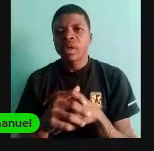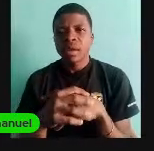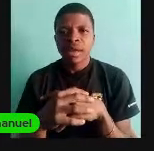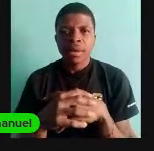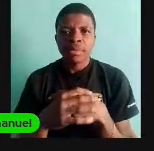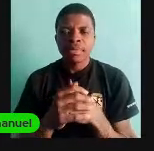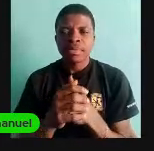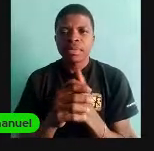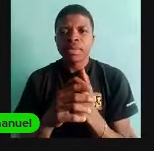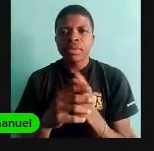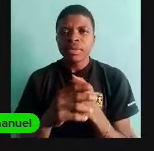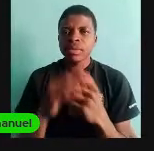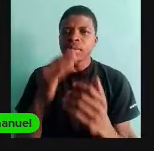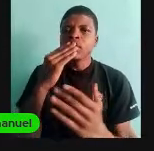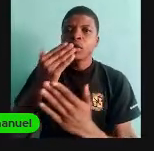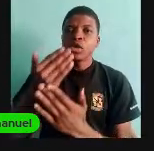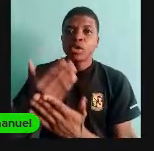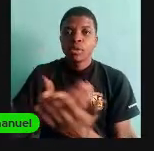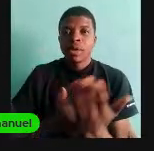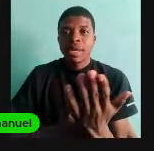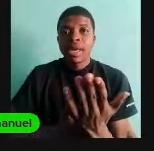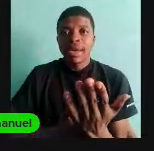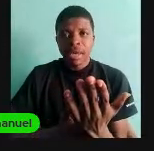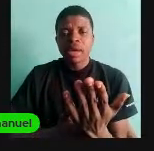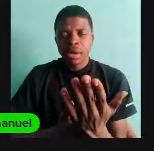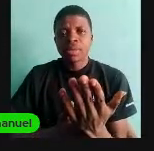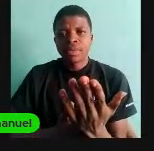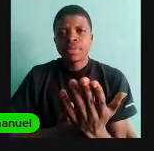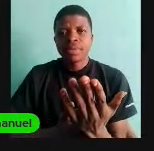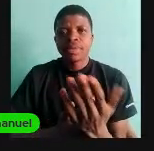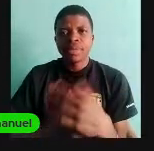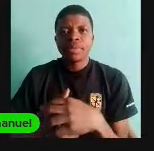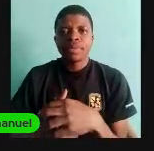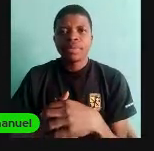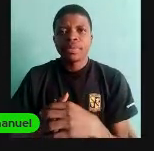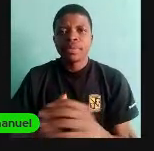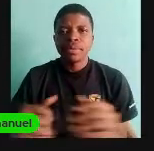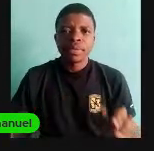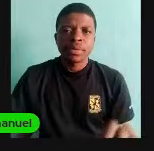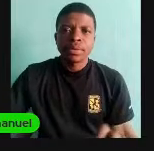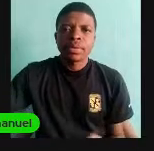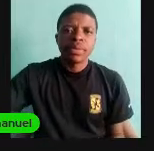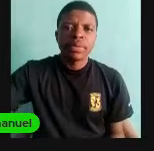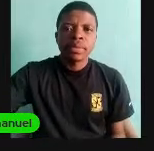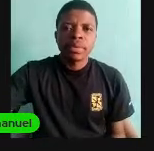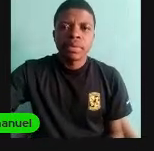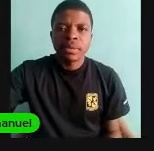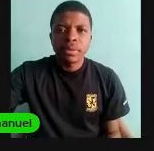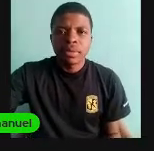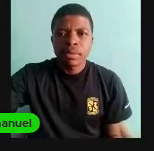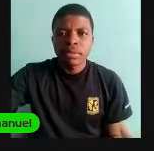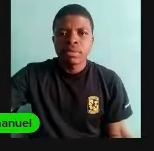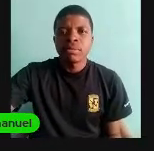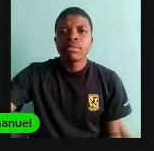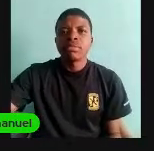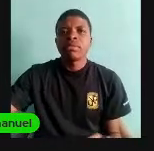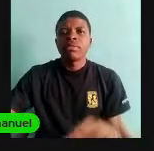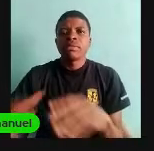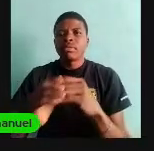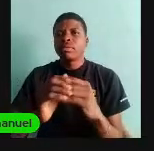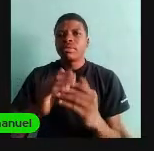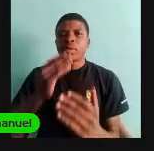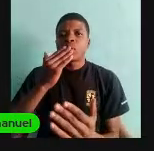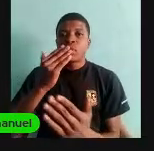Good morning. Can you hear me? yeah, I can hear you. All right. Good morning